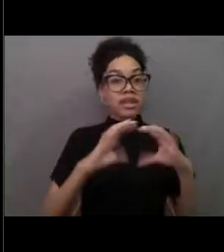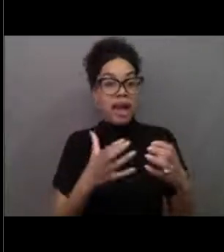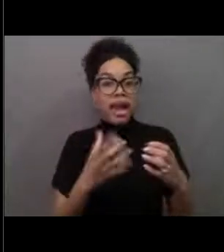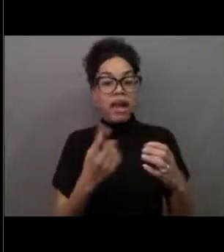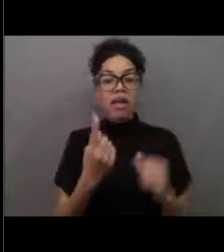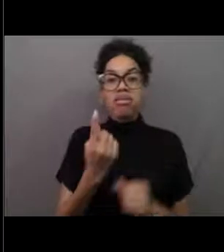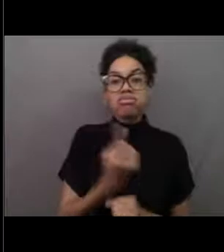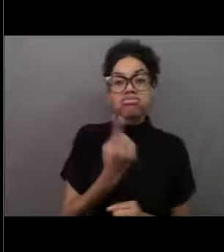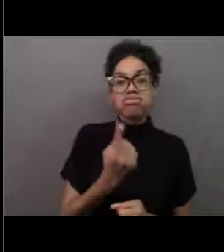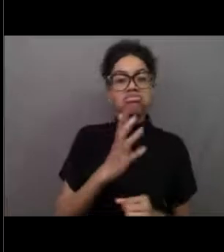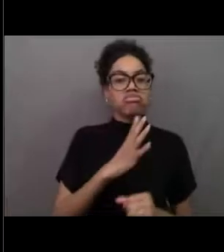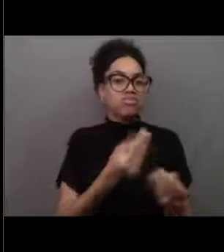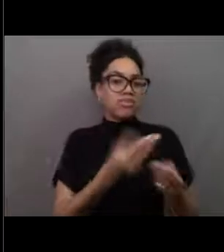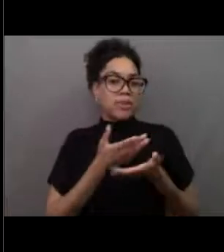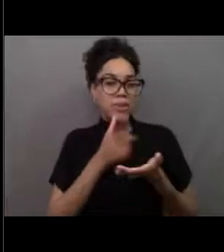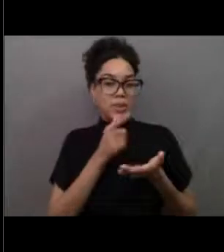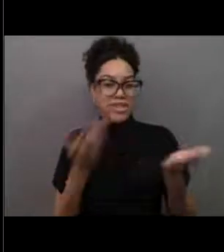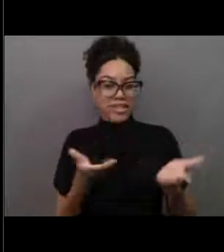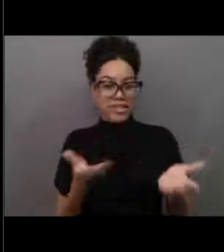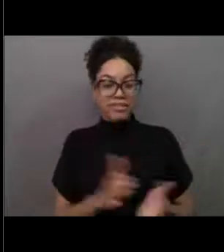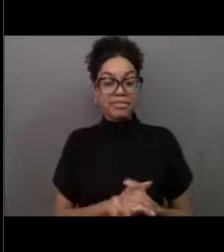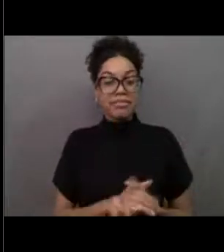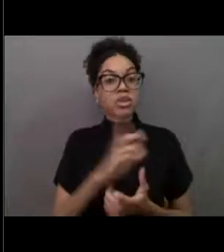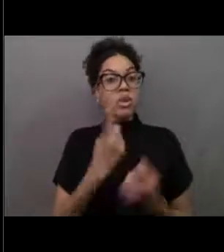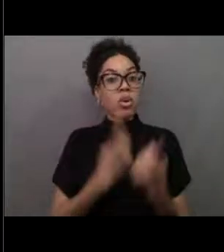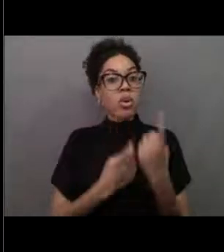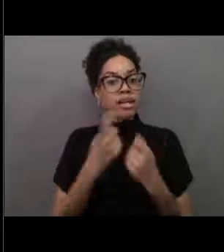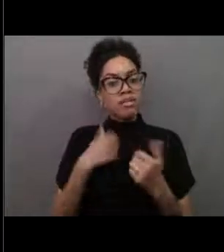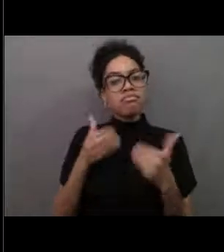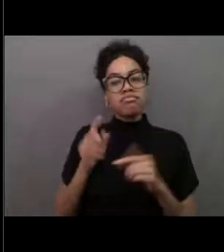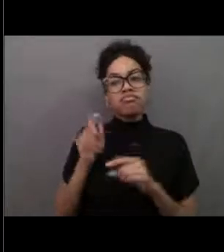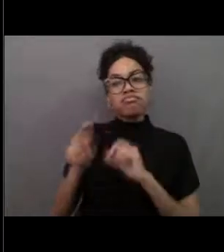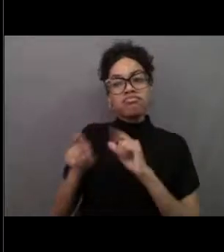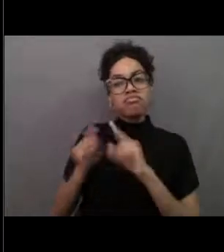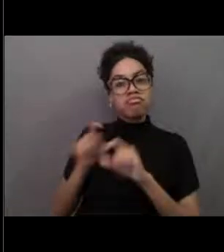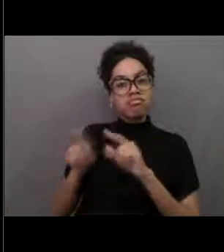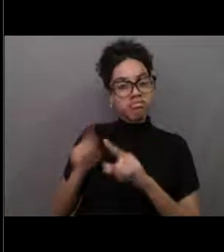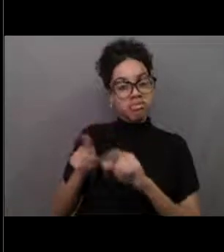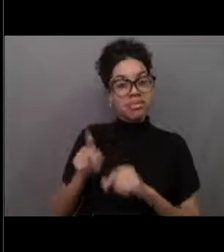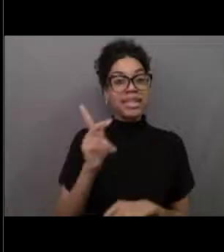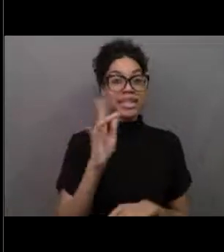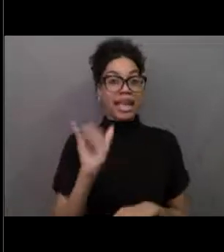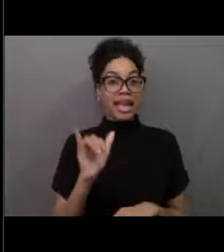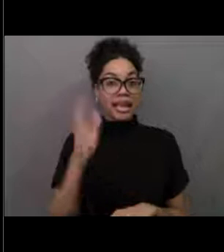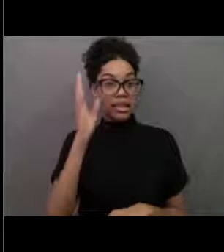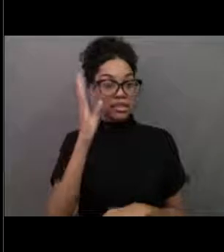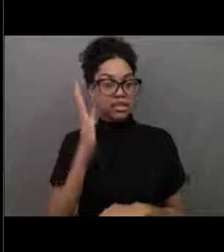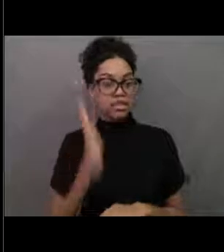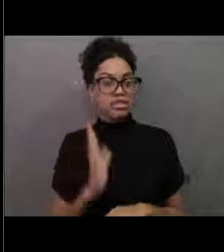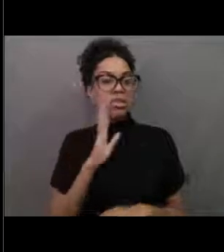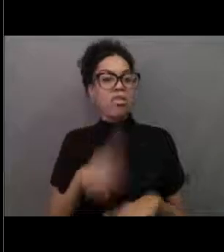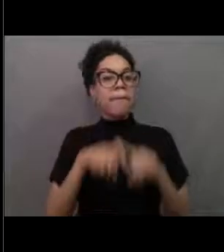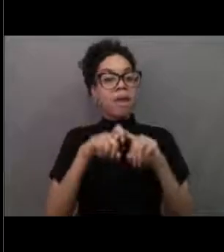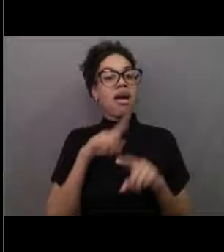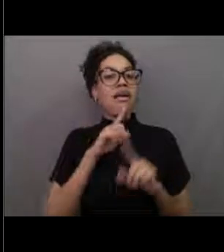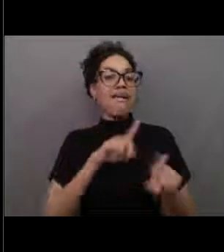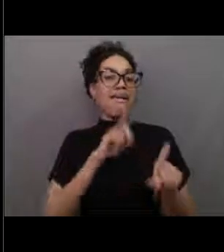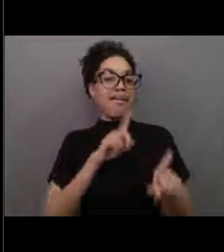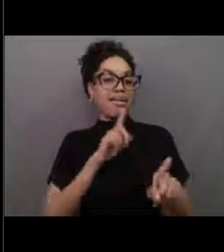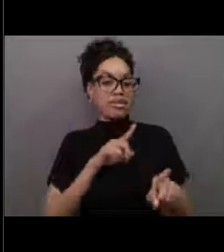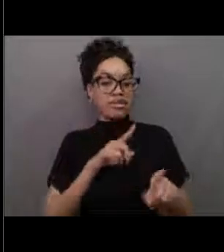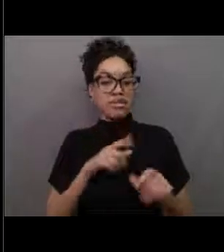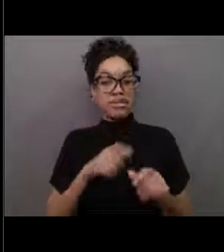encourage you to write those questions throughout. I'll keep track of them for Kelly. She'll stop every now and then to answer a few. We might not get to all of your questions, but we'll